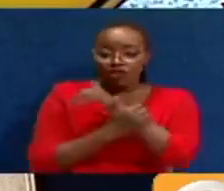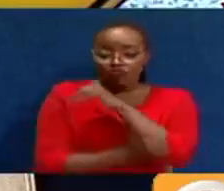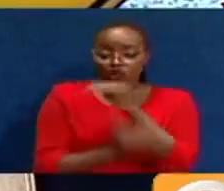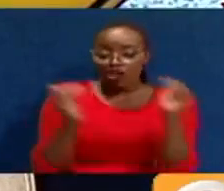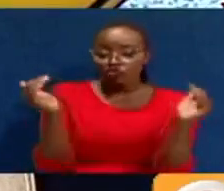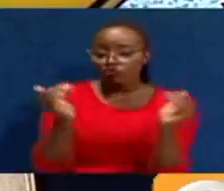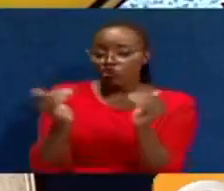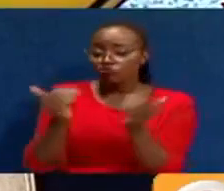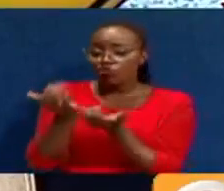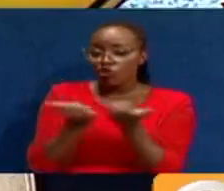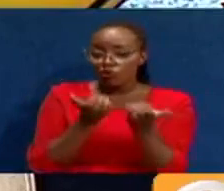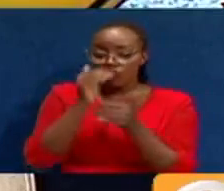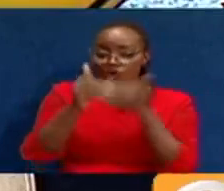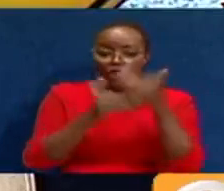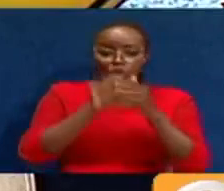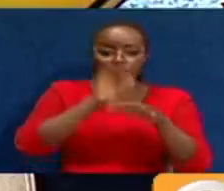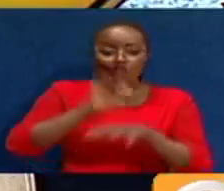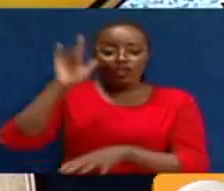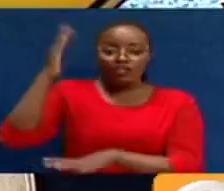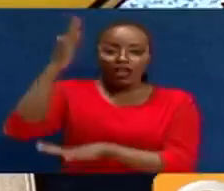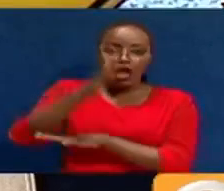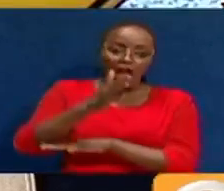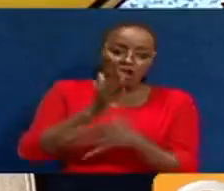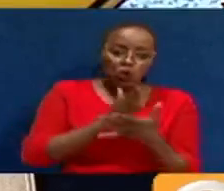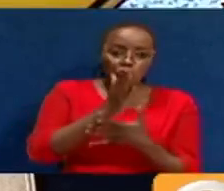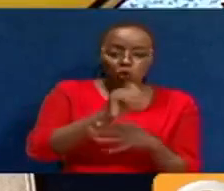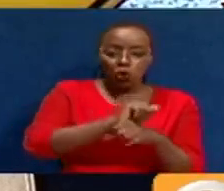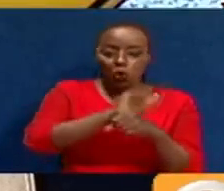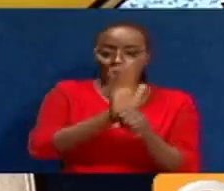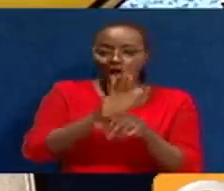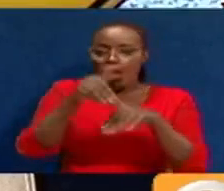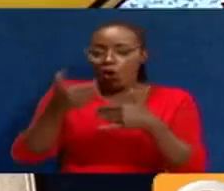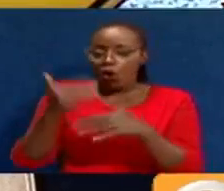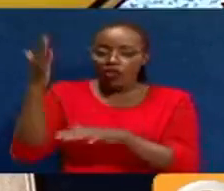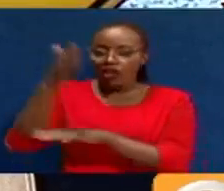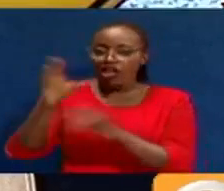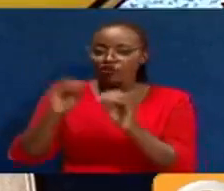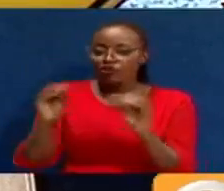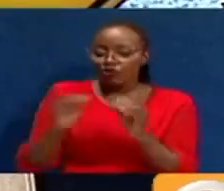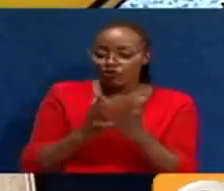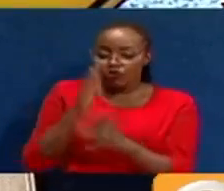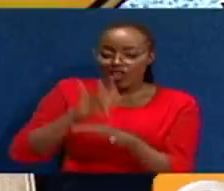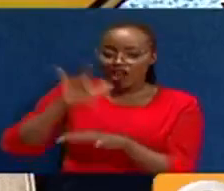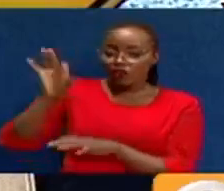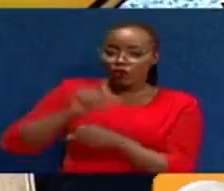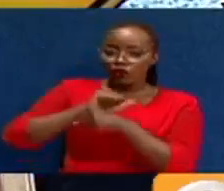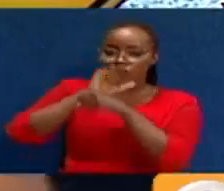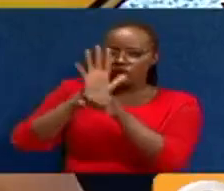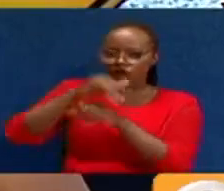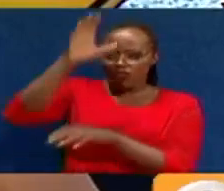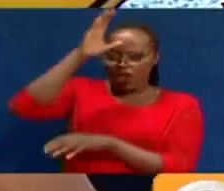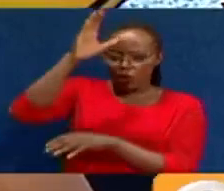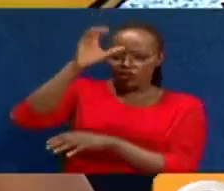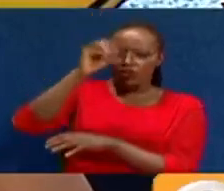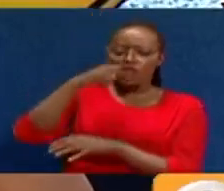small businesses, all severely affected either directly by the virus or indirectly by its effects. The concept of